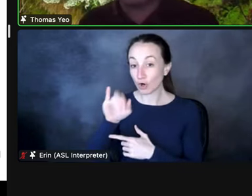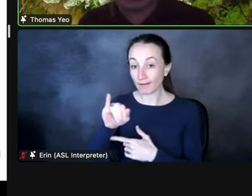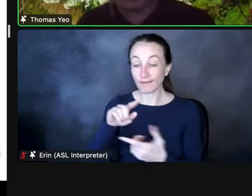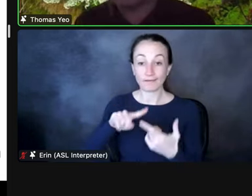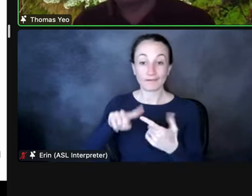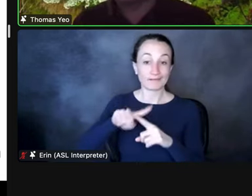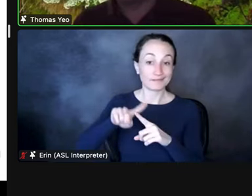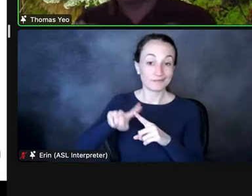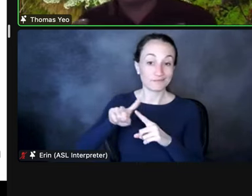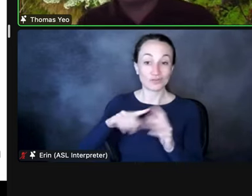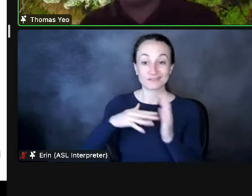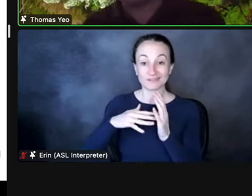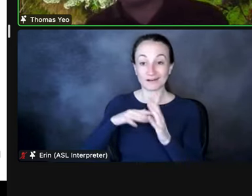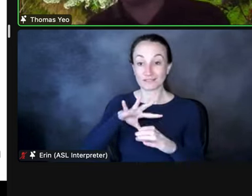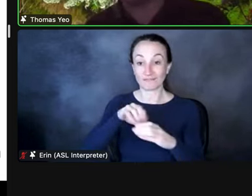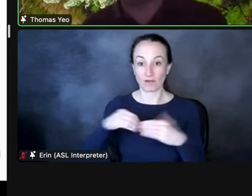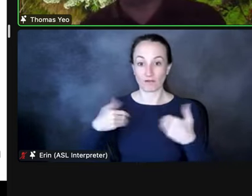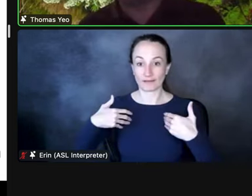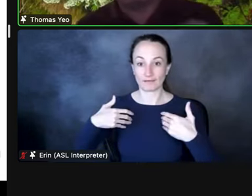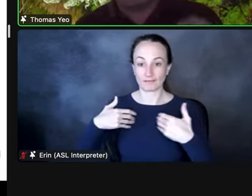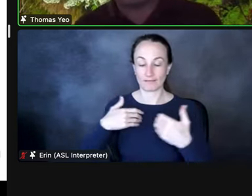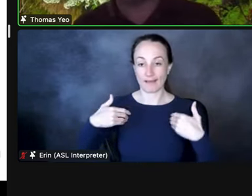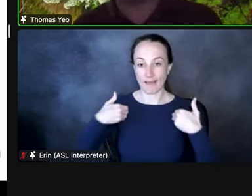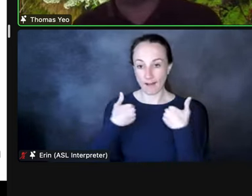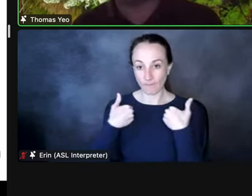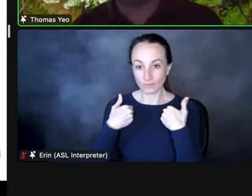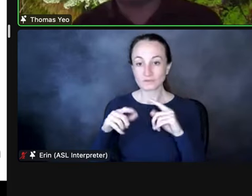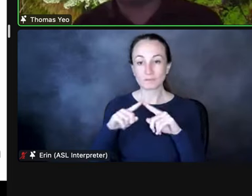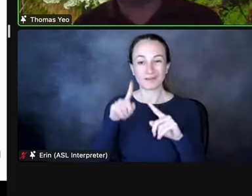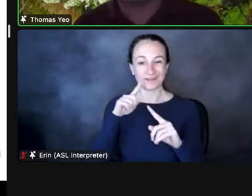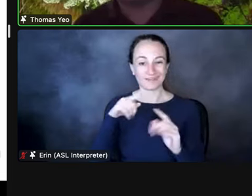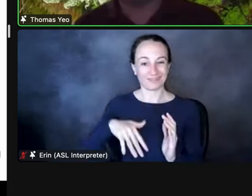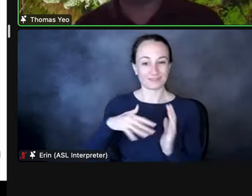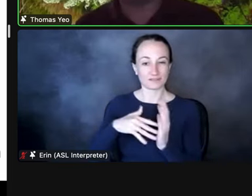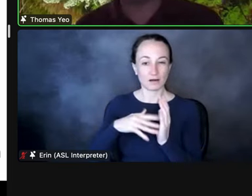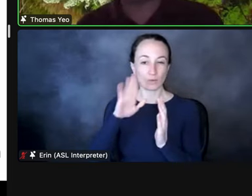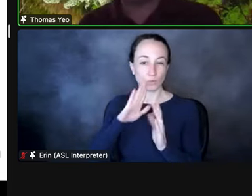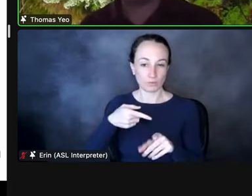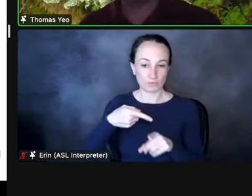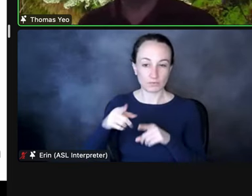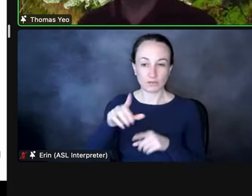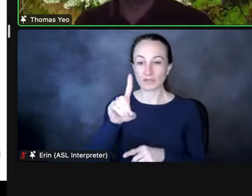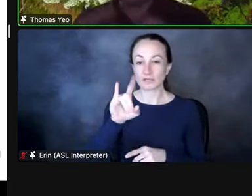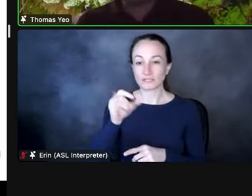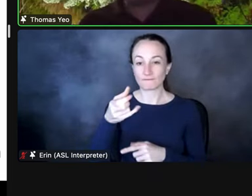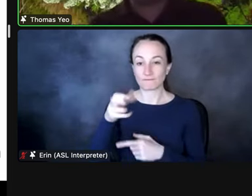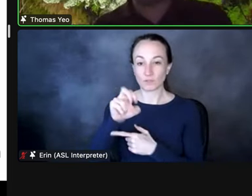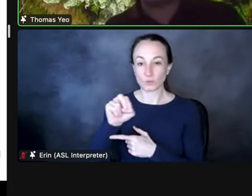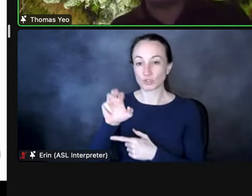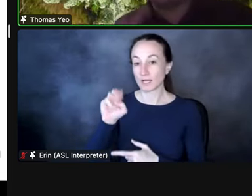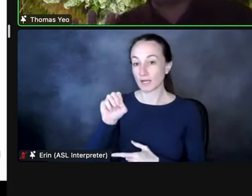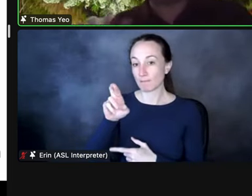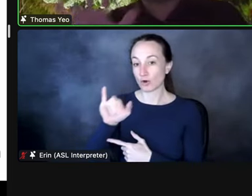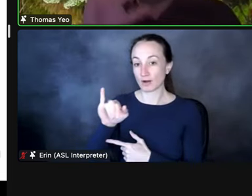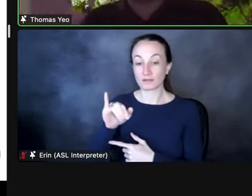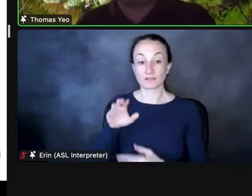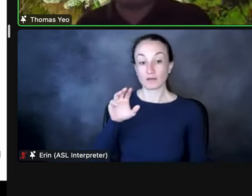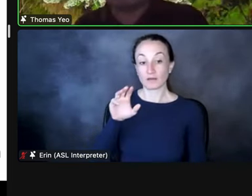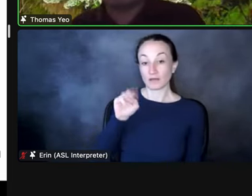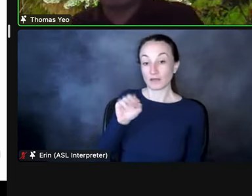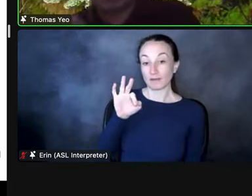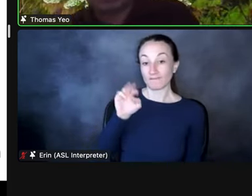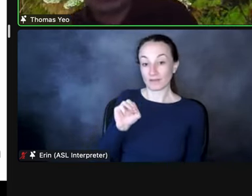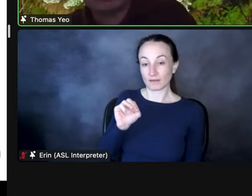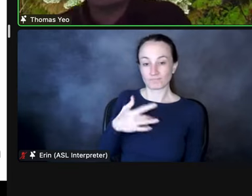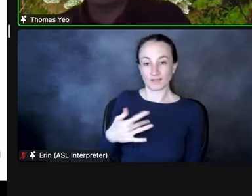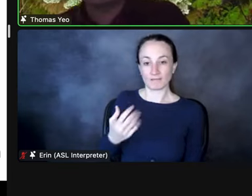studies in animals. But in this talk, we'll basically just use diffusion MRI. So the mean field model typically has many